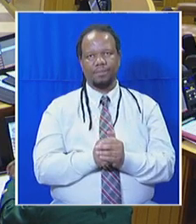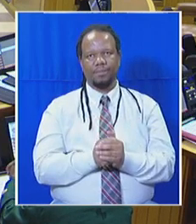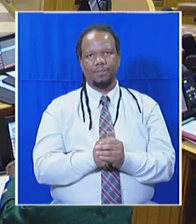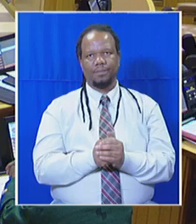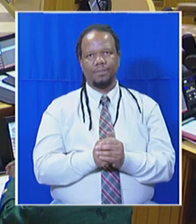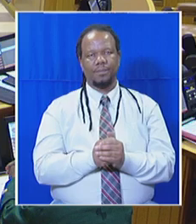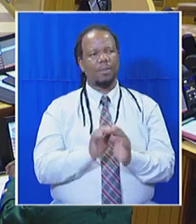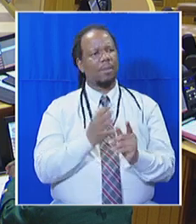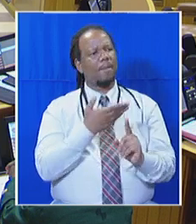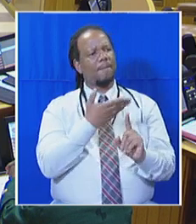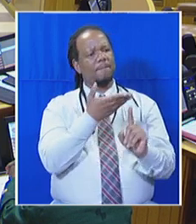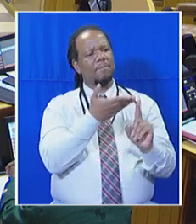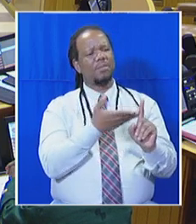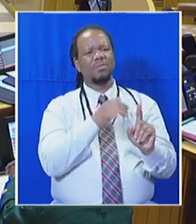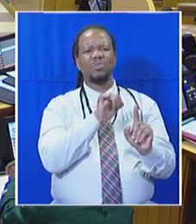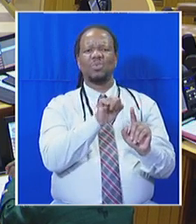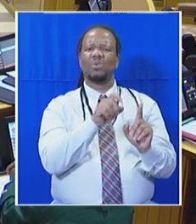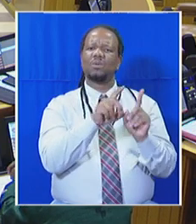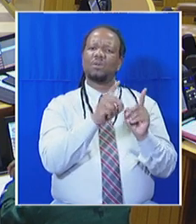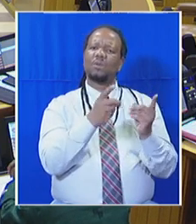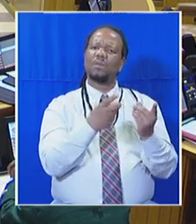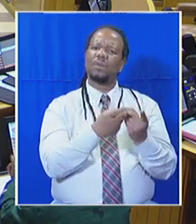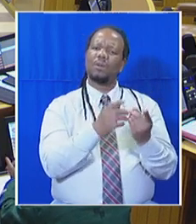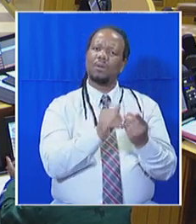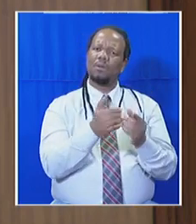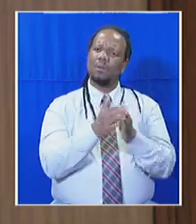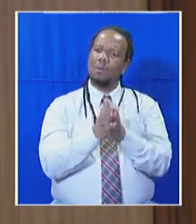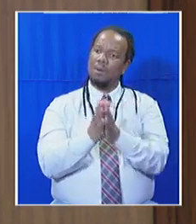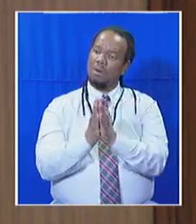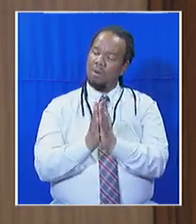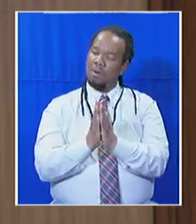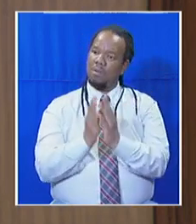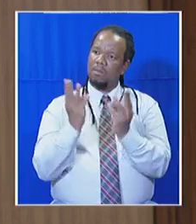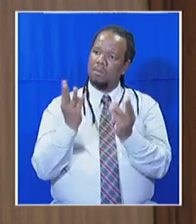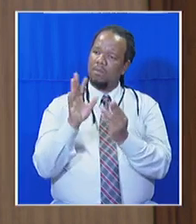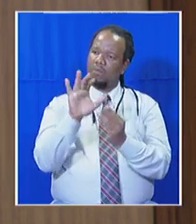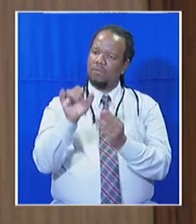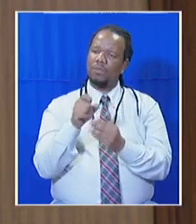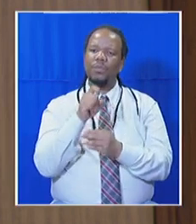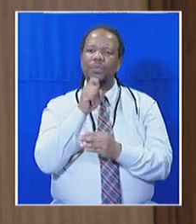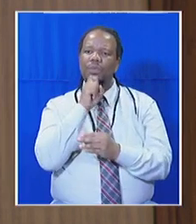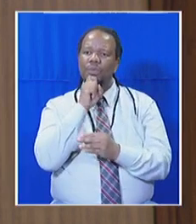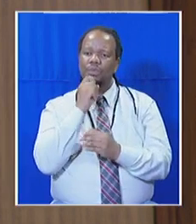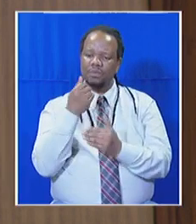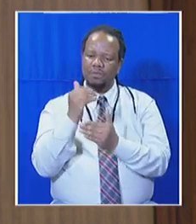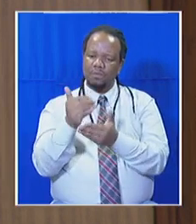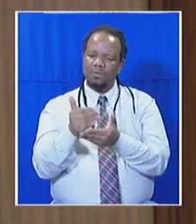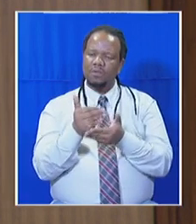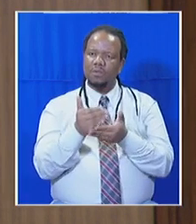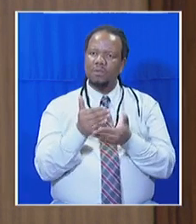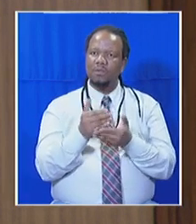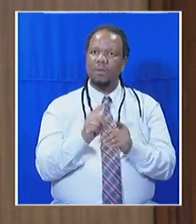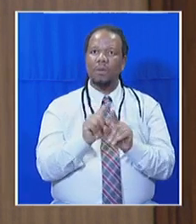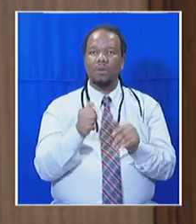Honourable Minister, your department has appealed to South Africans to use water sparingly, Now, clearly there will be